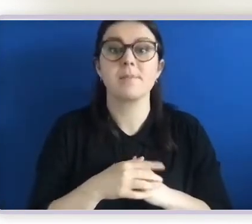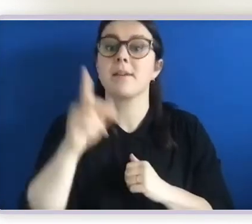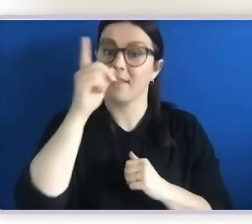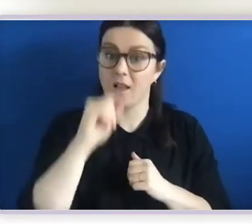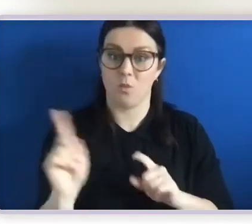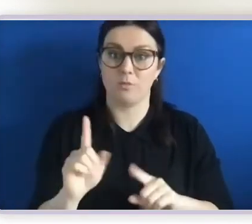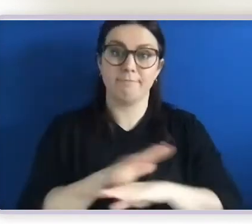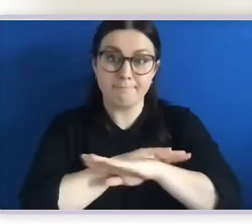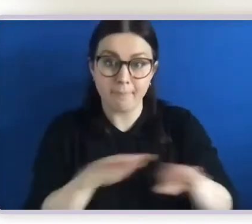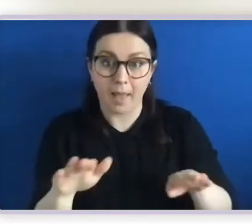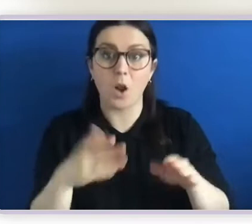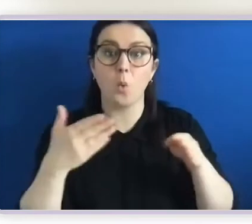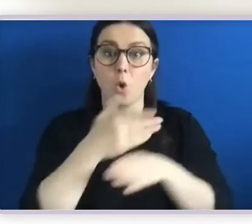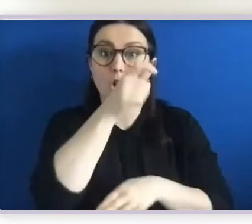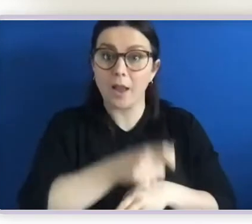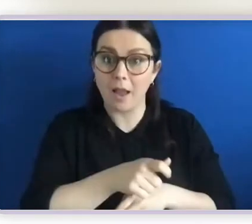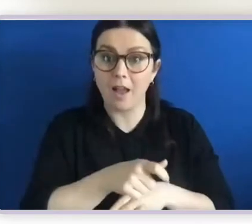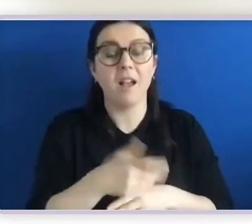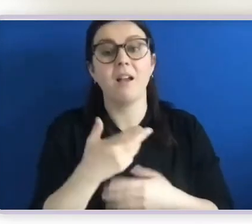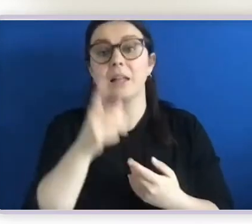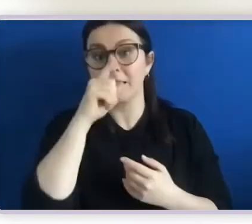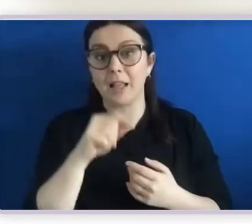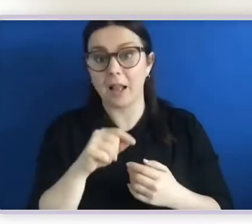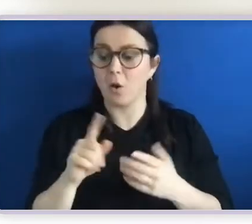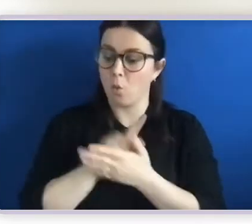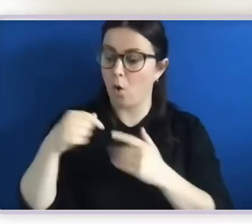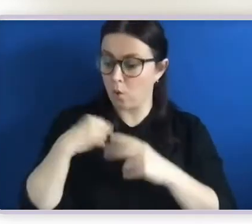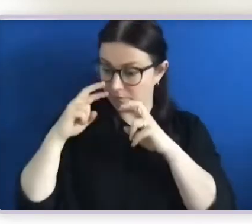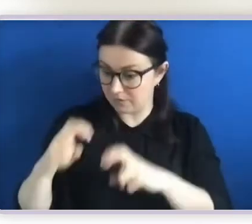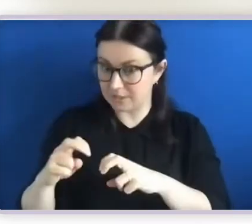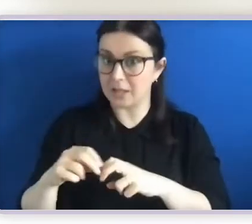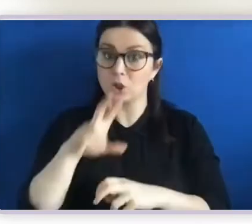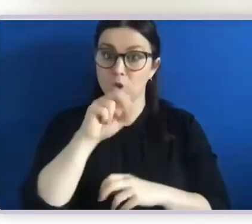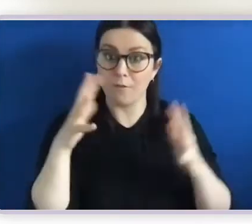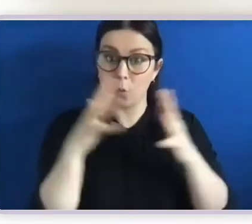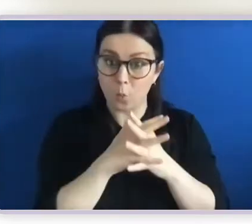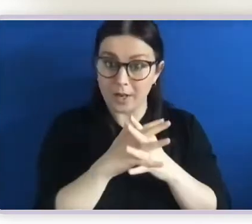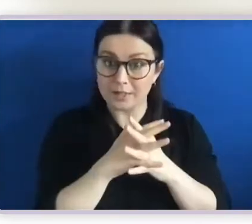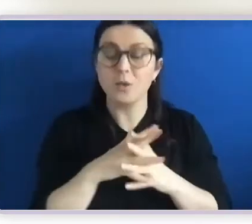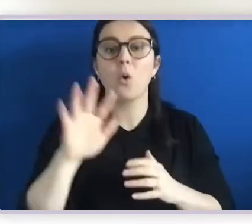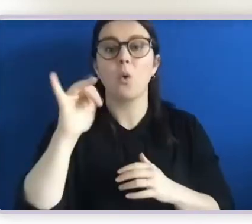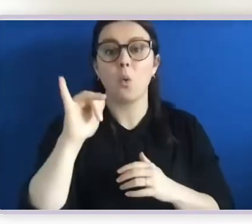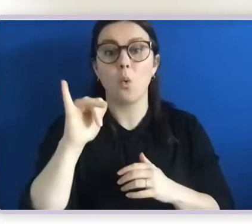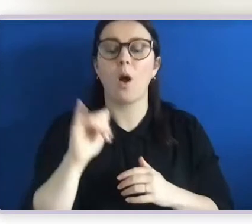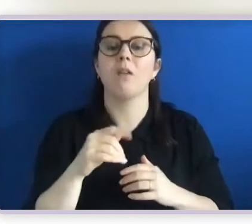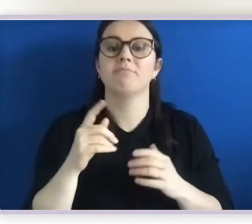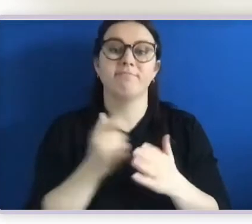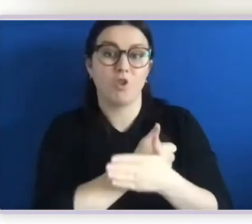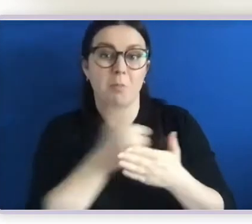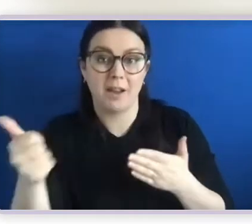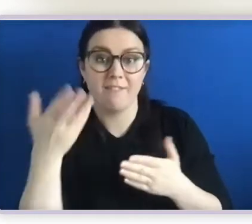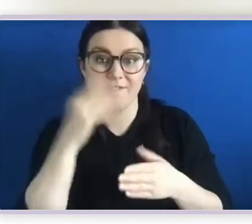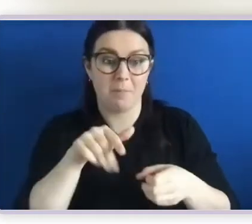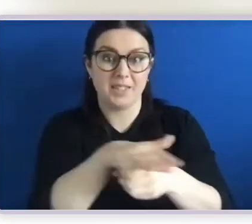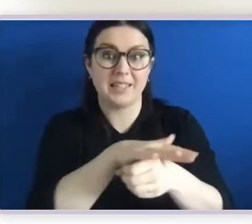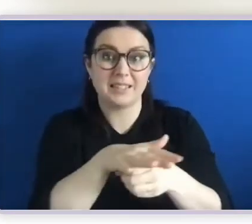either for a 12-week period whilst we undertake an investigation, or permanently from the sector. And either of those things we would publish